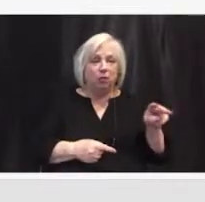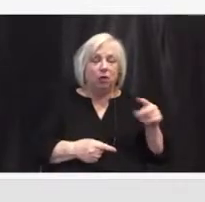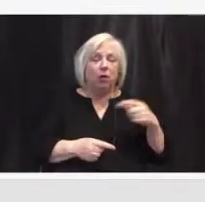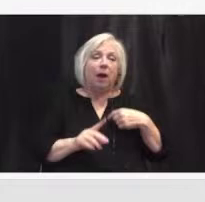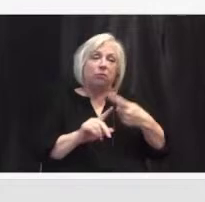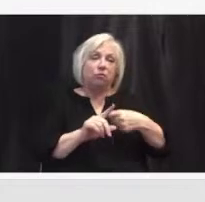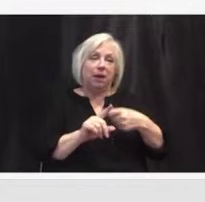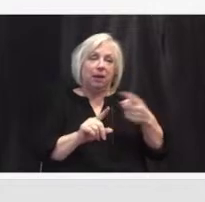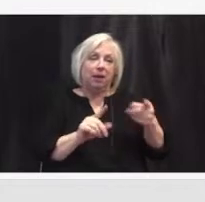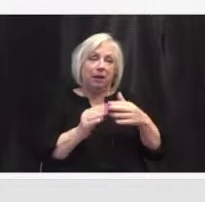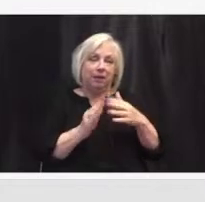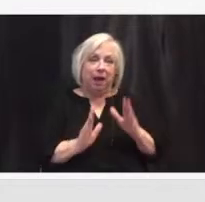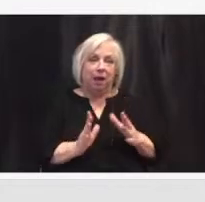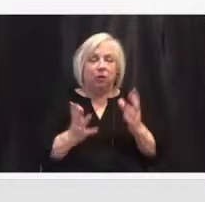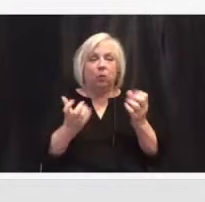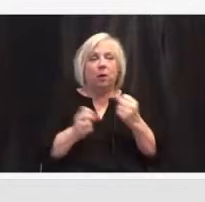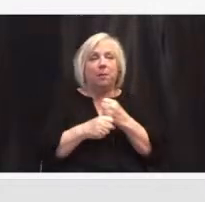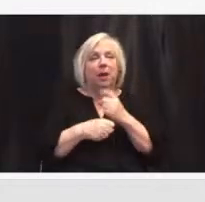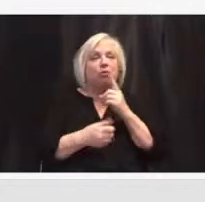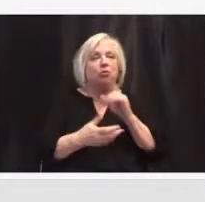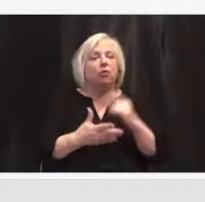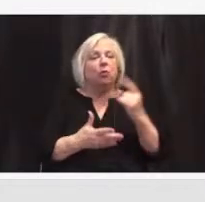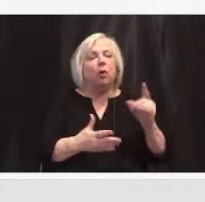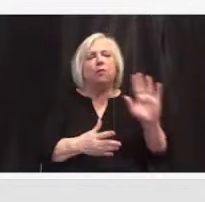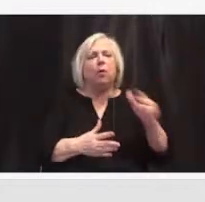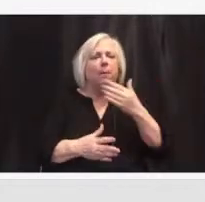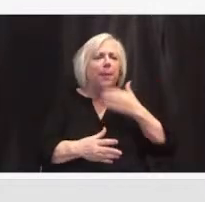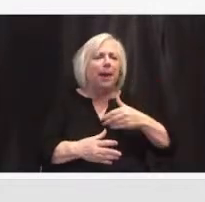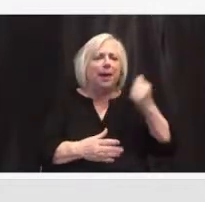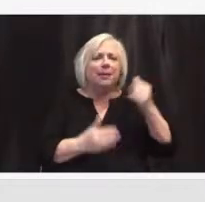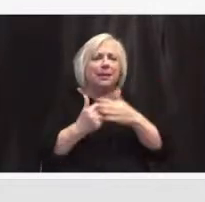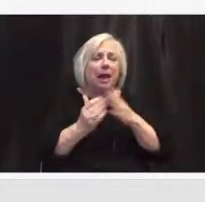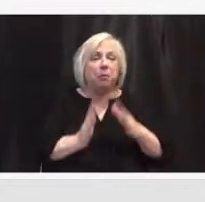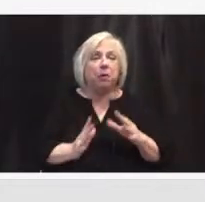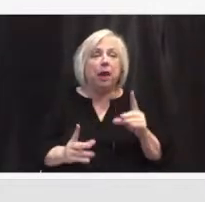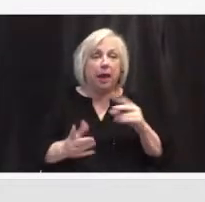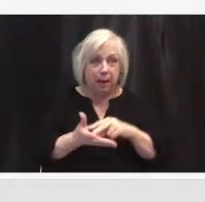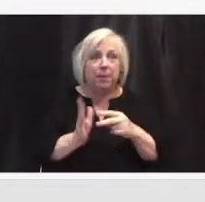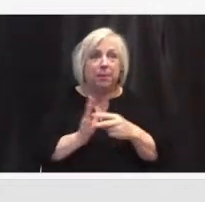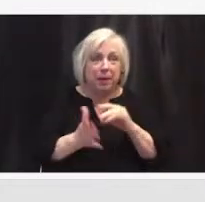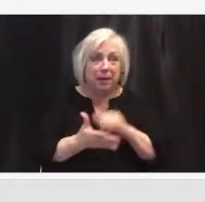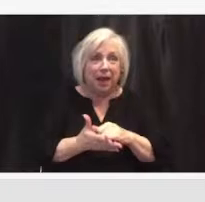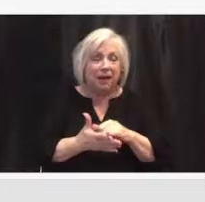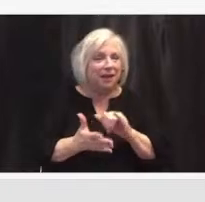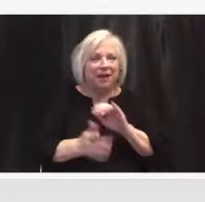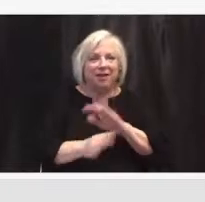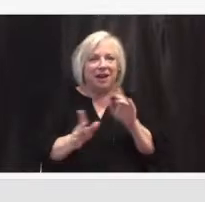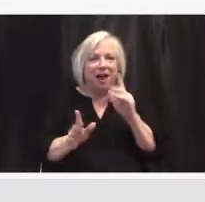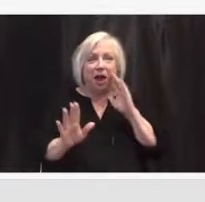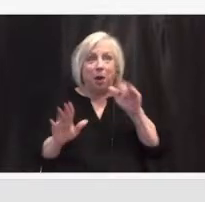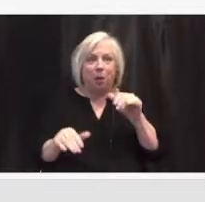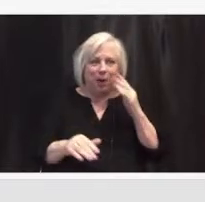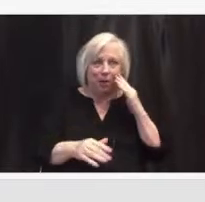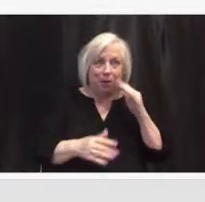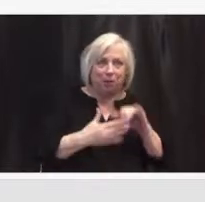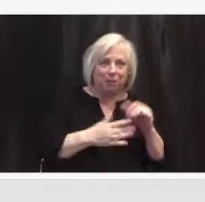rented this home and want to make sure it is one of your best neighbors. And I do mean that. That's not hope. I know that was a concern earlier.